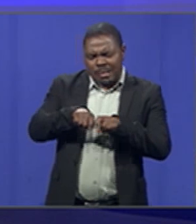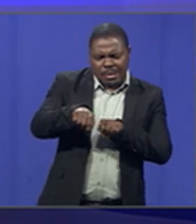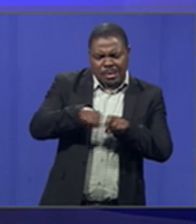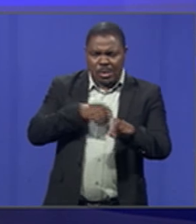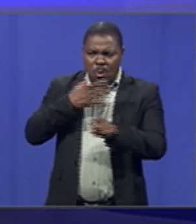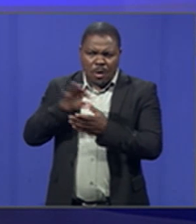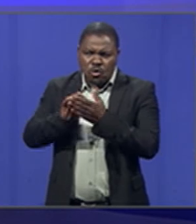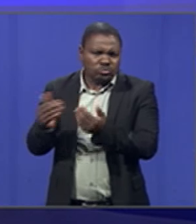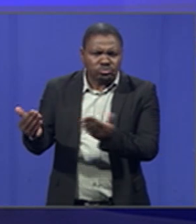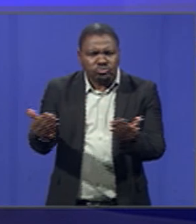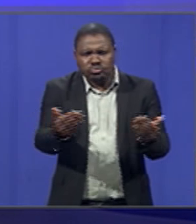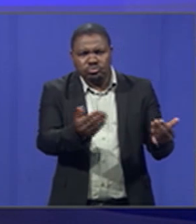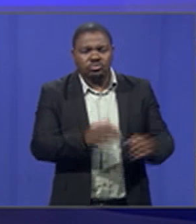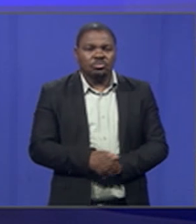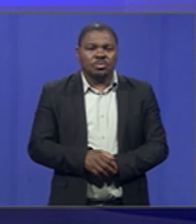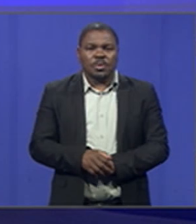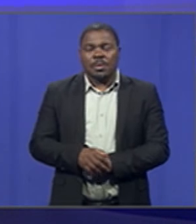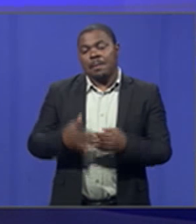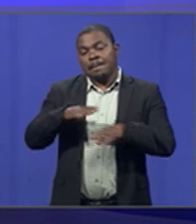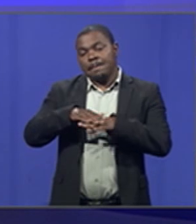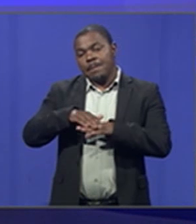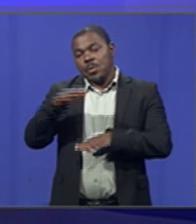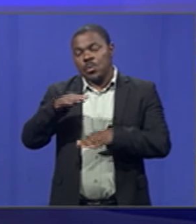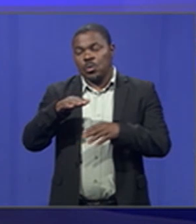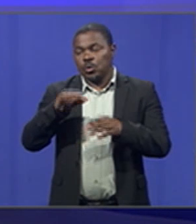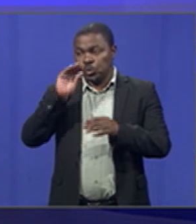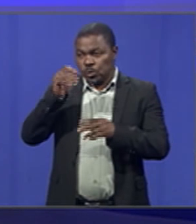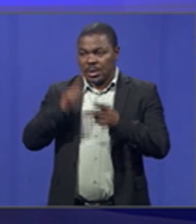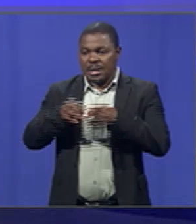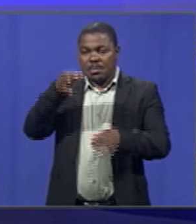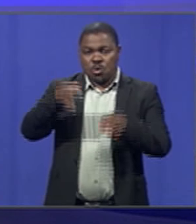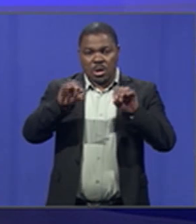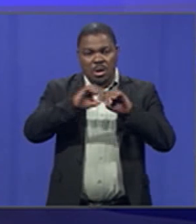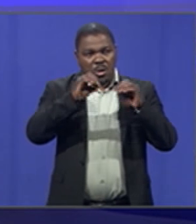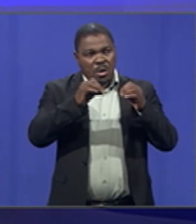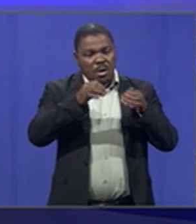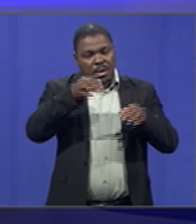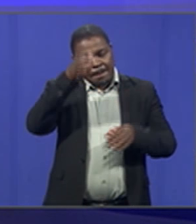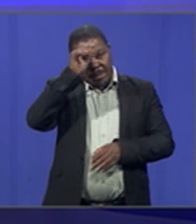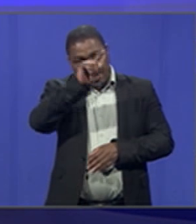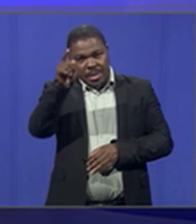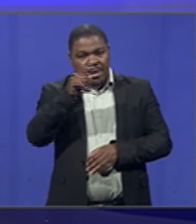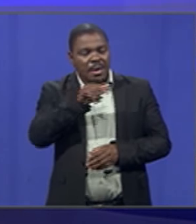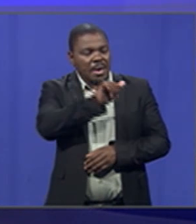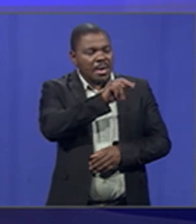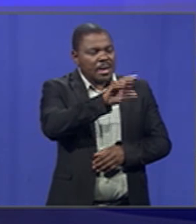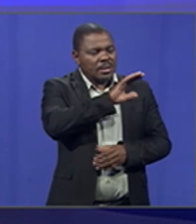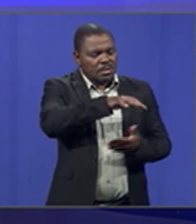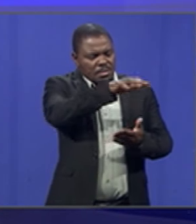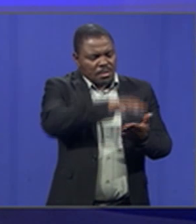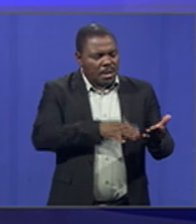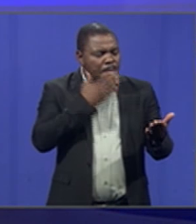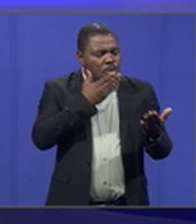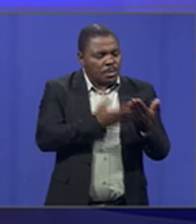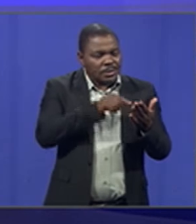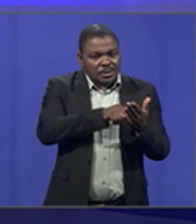batlhophi kwa kgaolong eo. Tla re lebelele kgang eno le tsibogo ya baitsanape ba dipolotiki mabapi le kitsiso ya ditsholofetso tsa ANC tsa ditlhopho